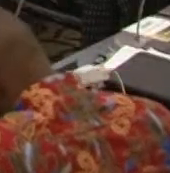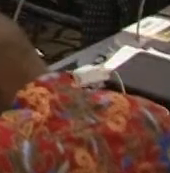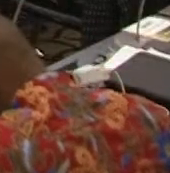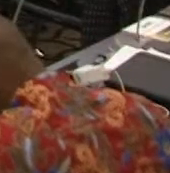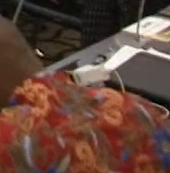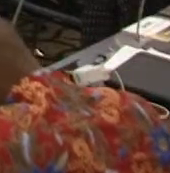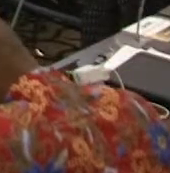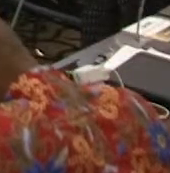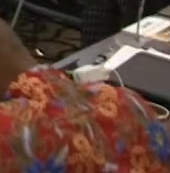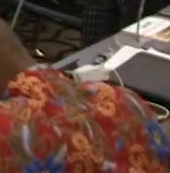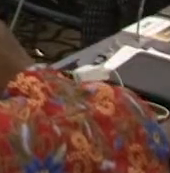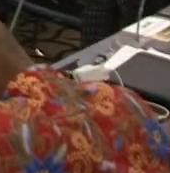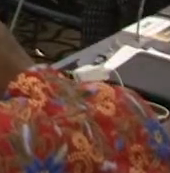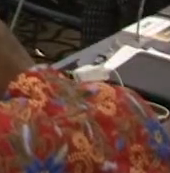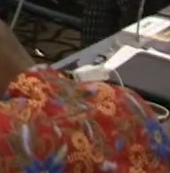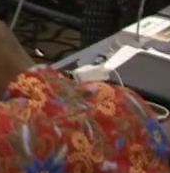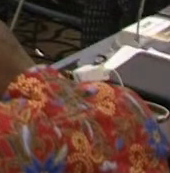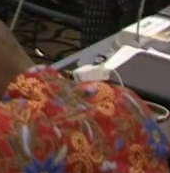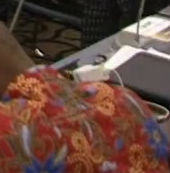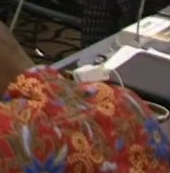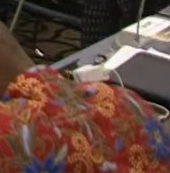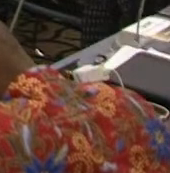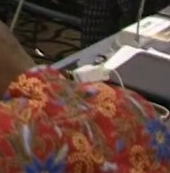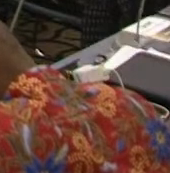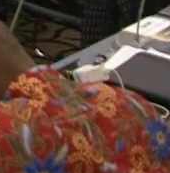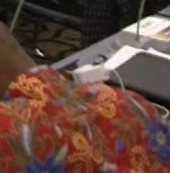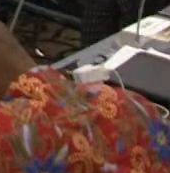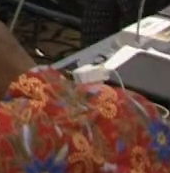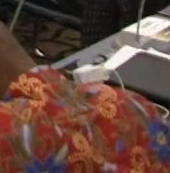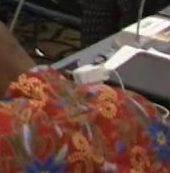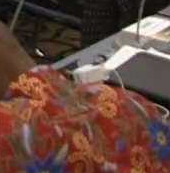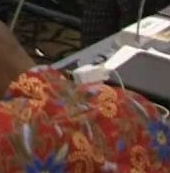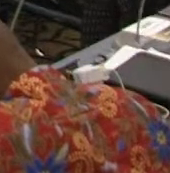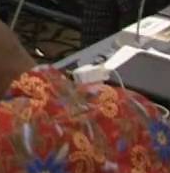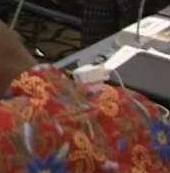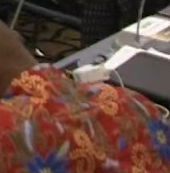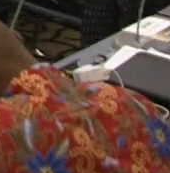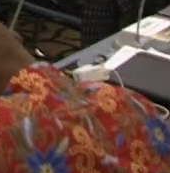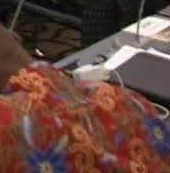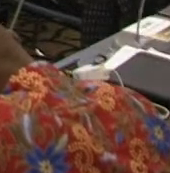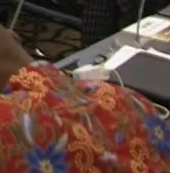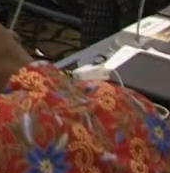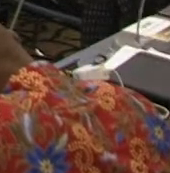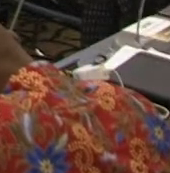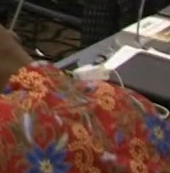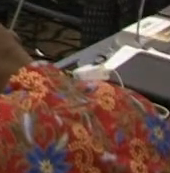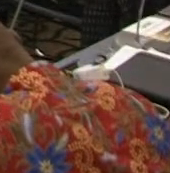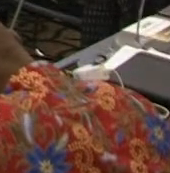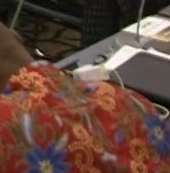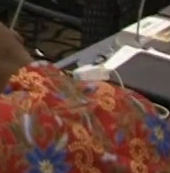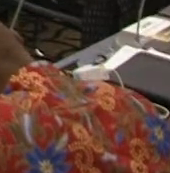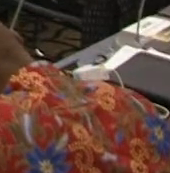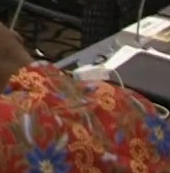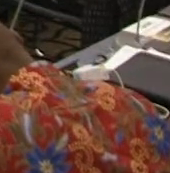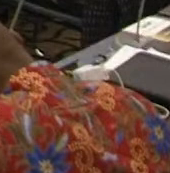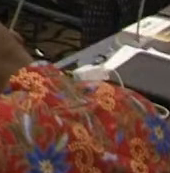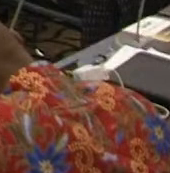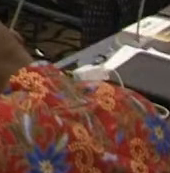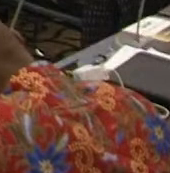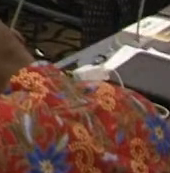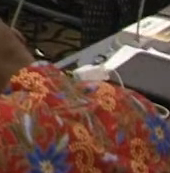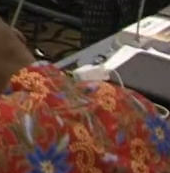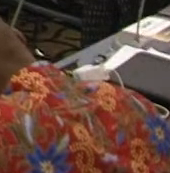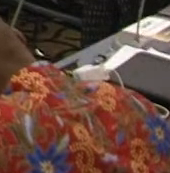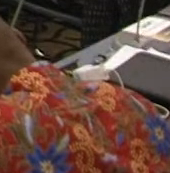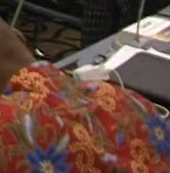I'm going to be orderly, and in days I'm going to address the nation and explain precisely where we are